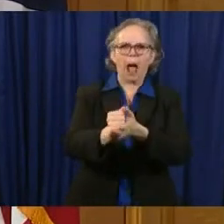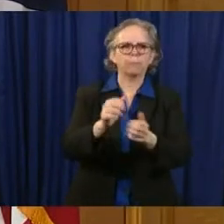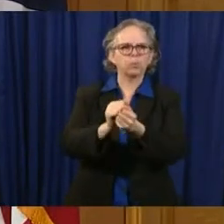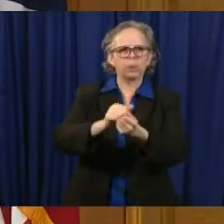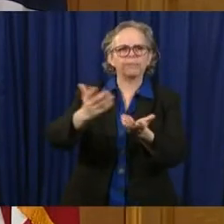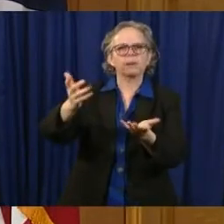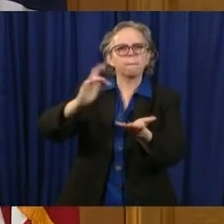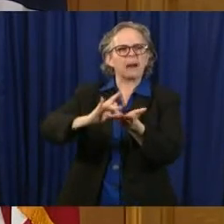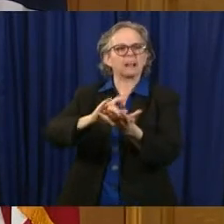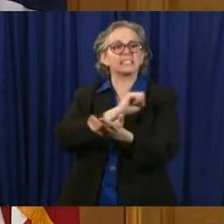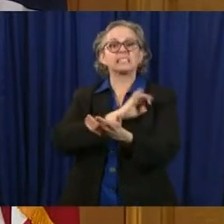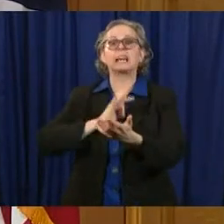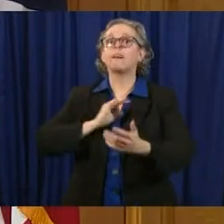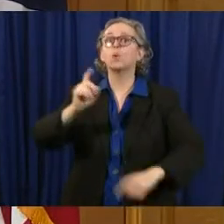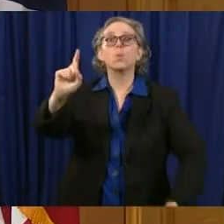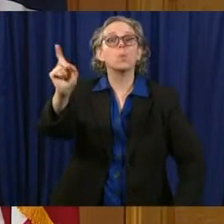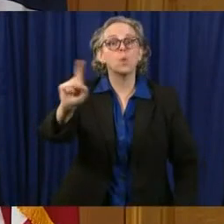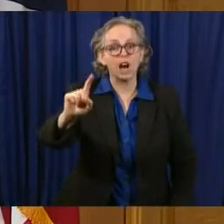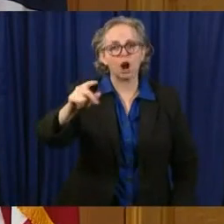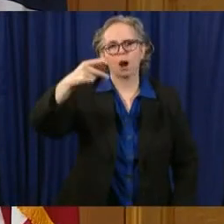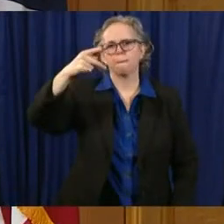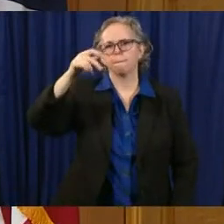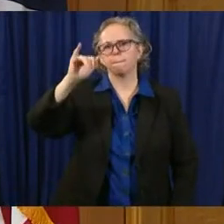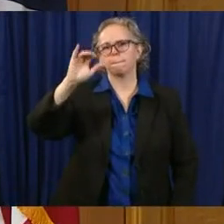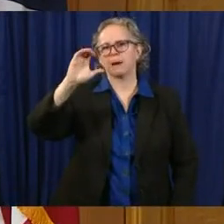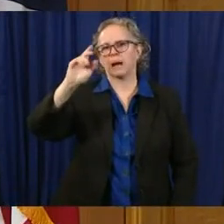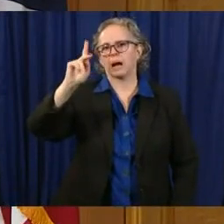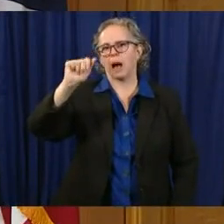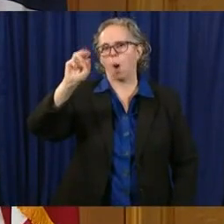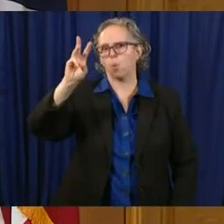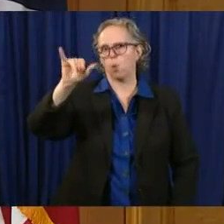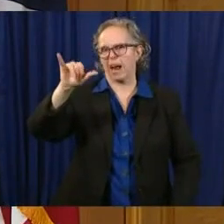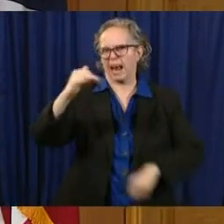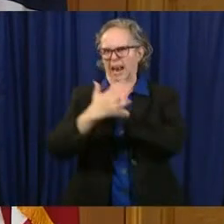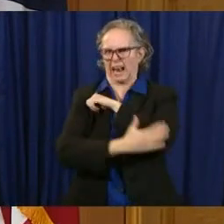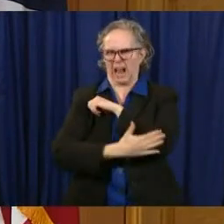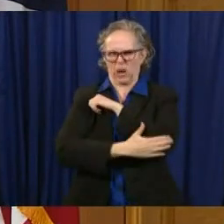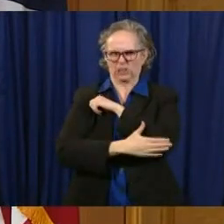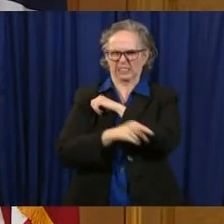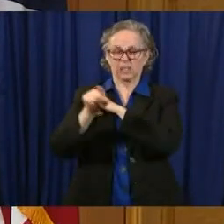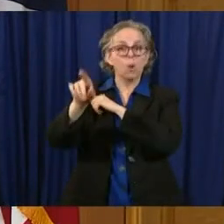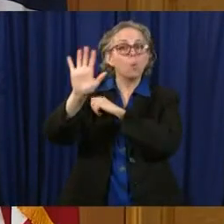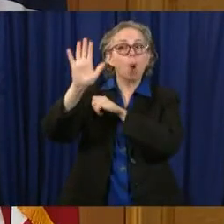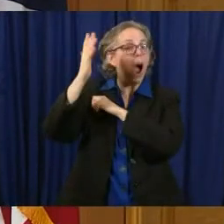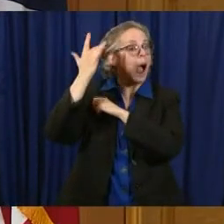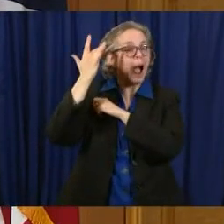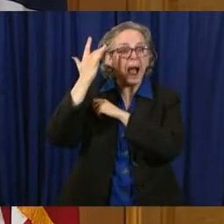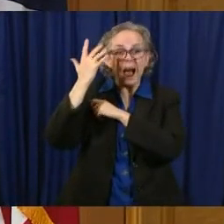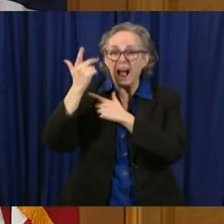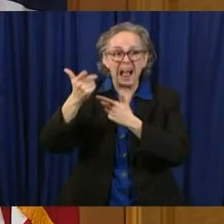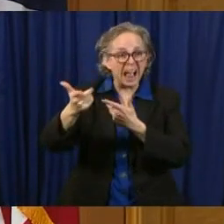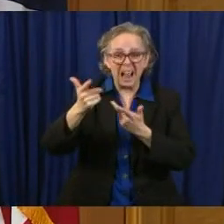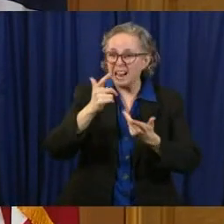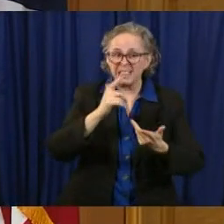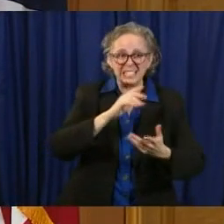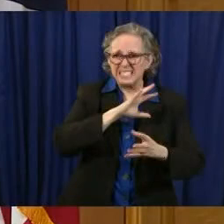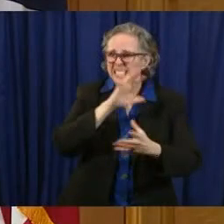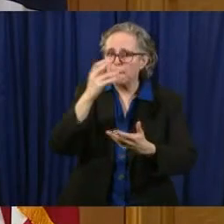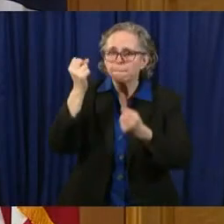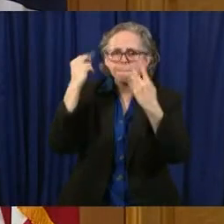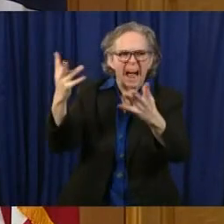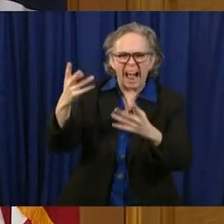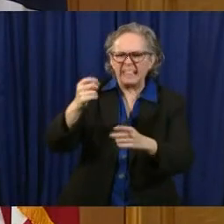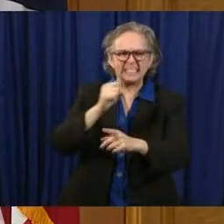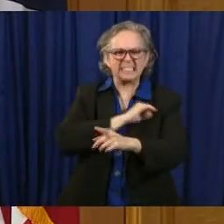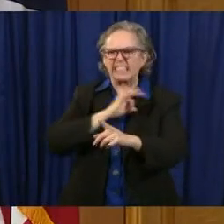than a dozen members of its medical staff who are out sick due to COVID-19. So the National Guard